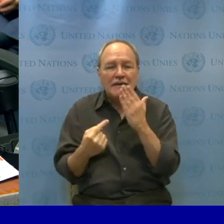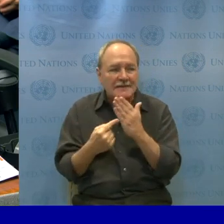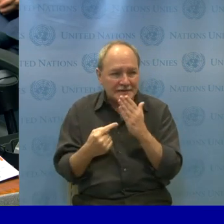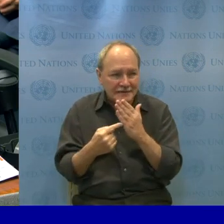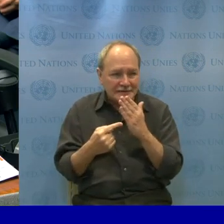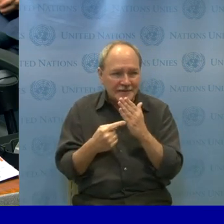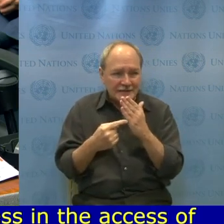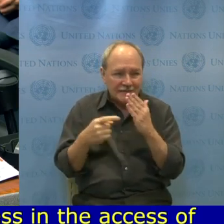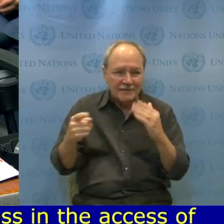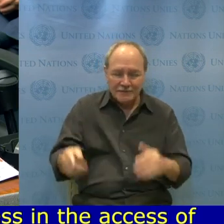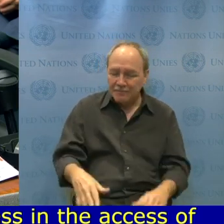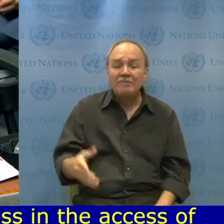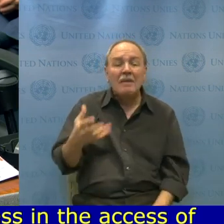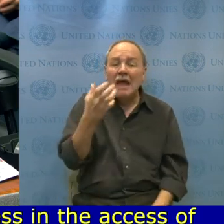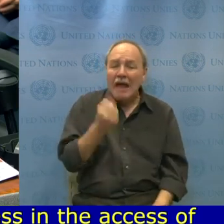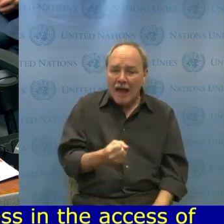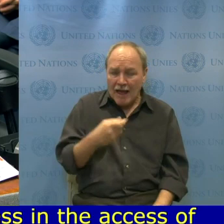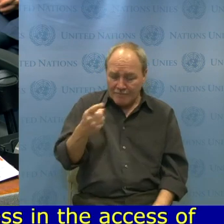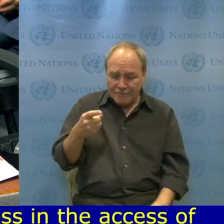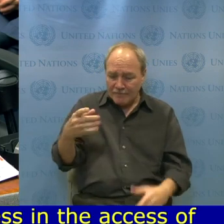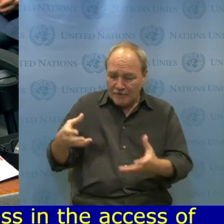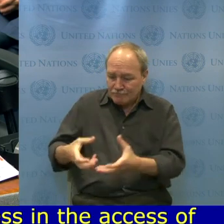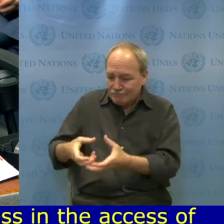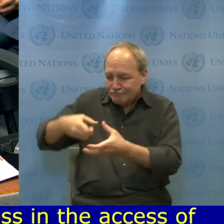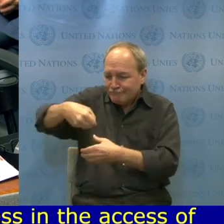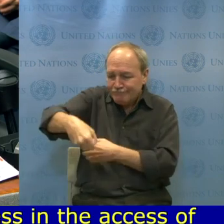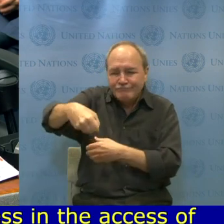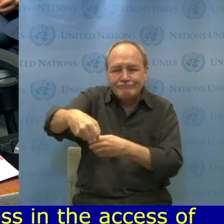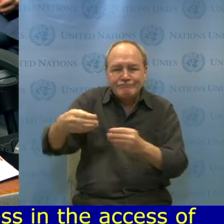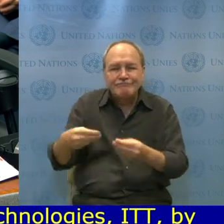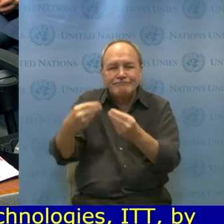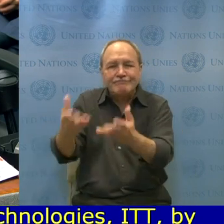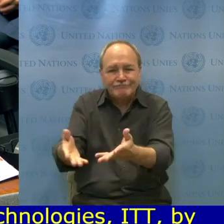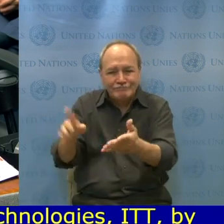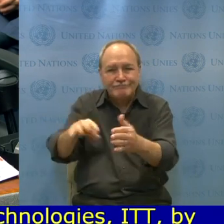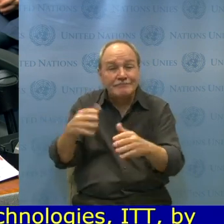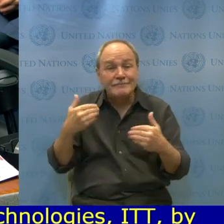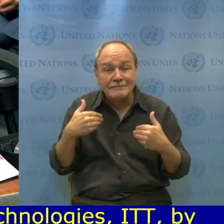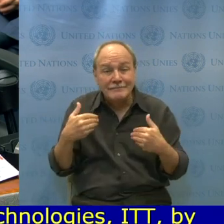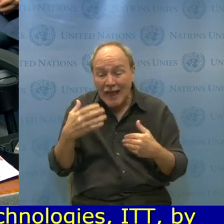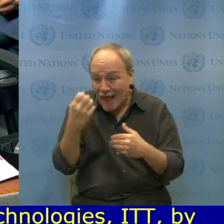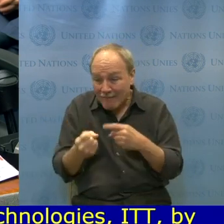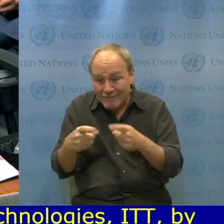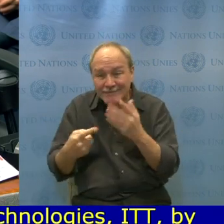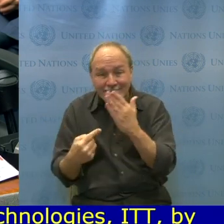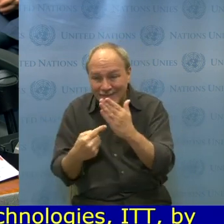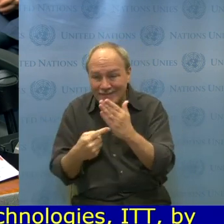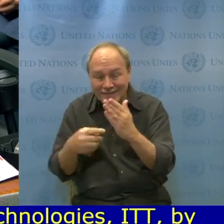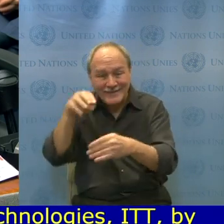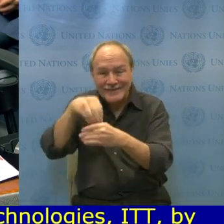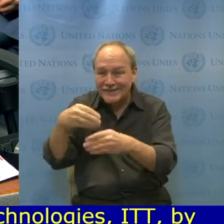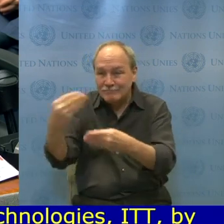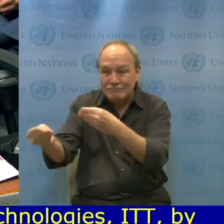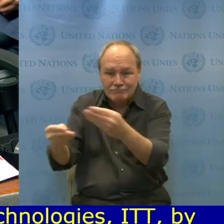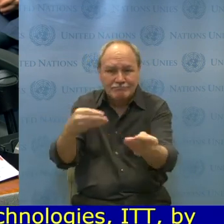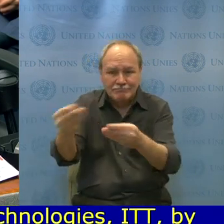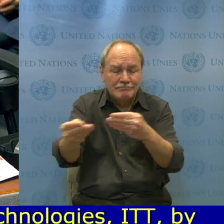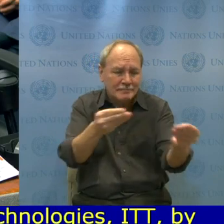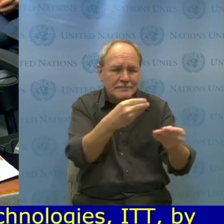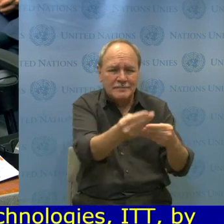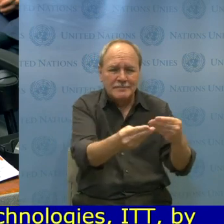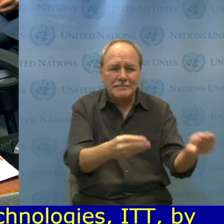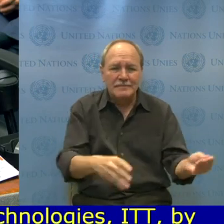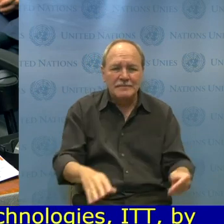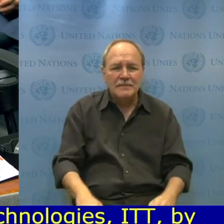provided free of charge. We are aware of what we need to do, both